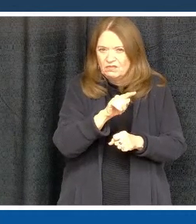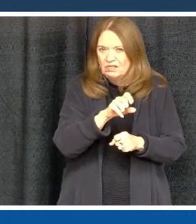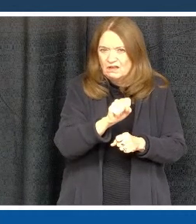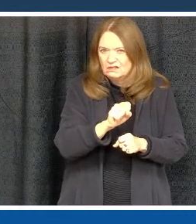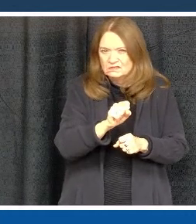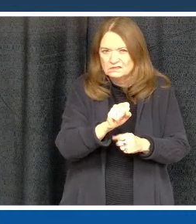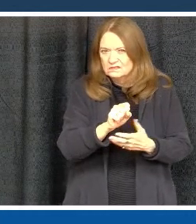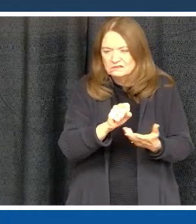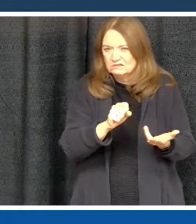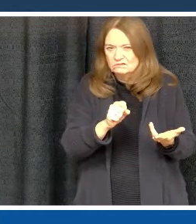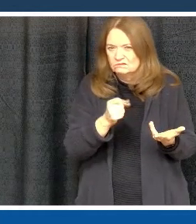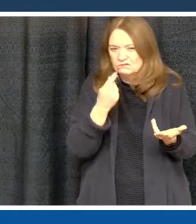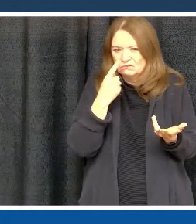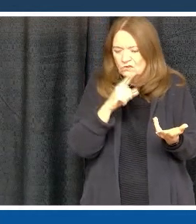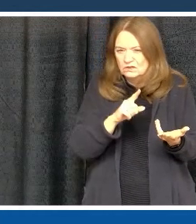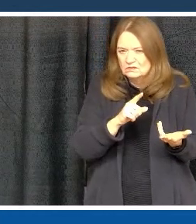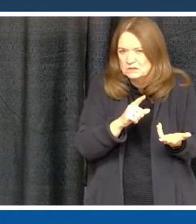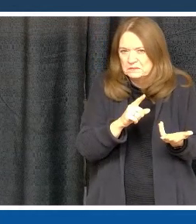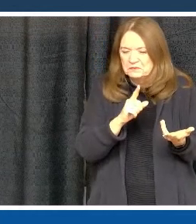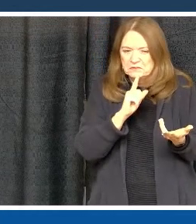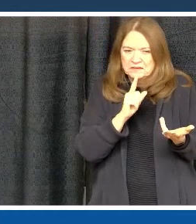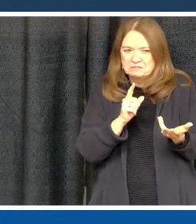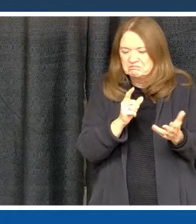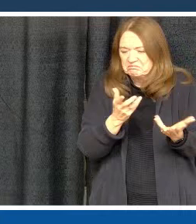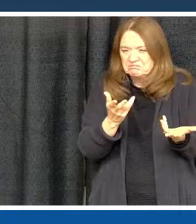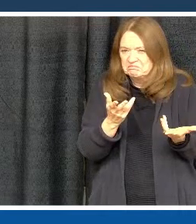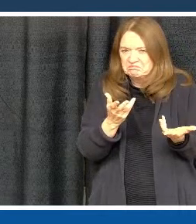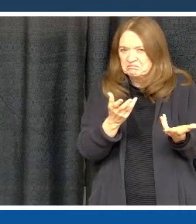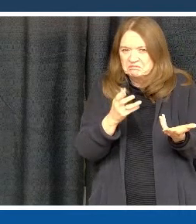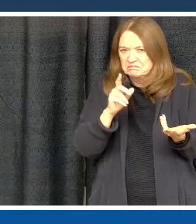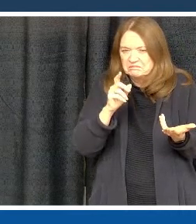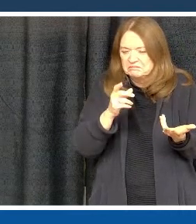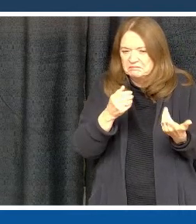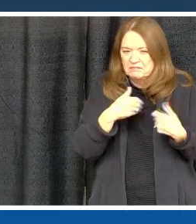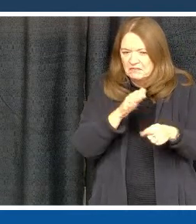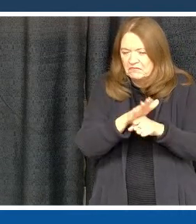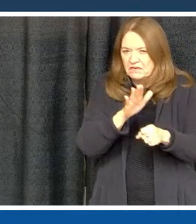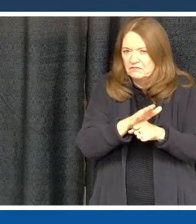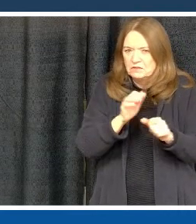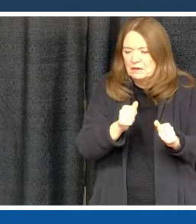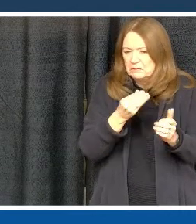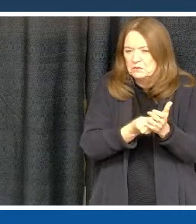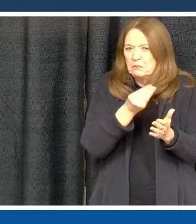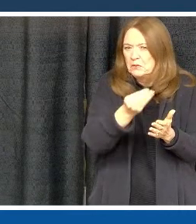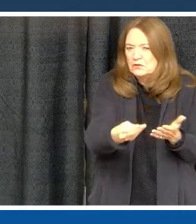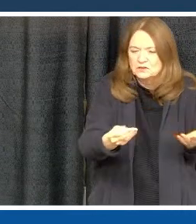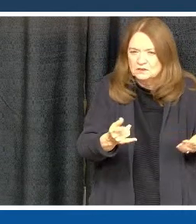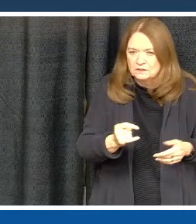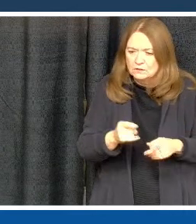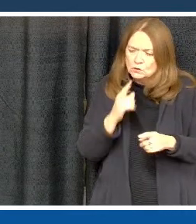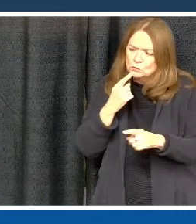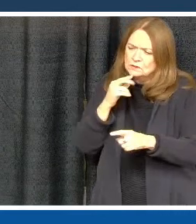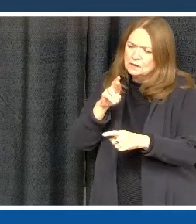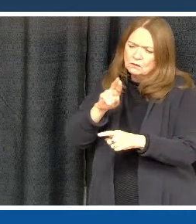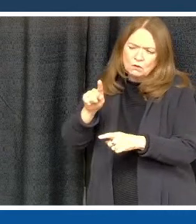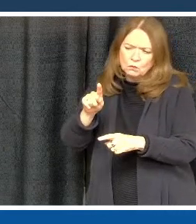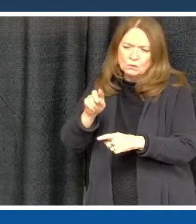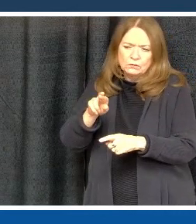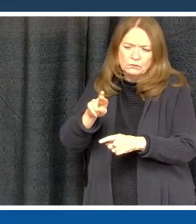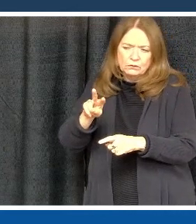it feasible with what the applicant is potentially purchasing it for, You said R1 or